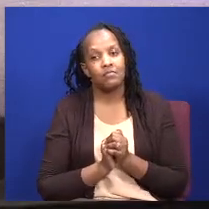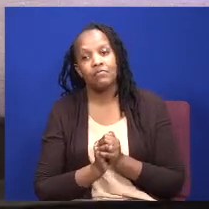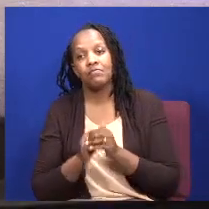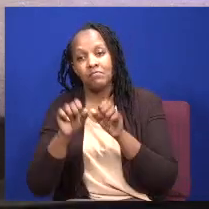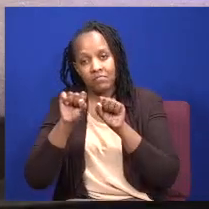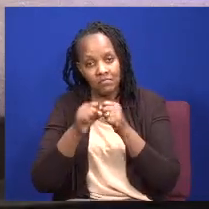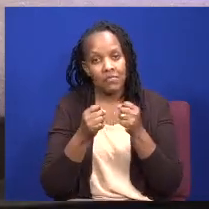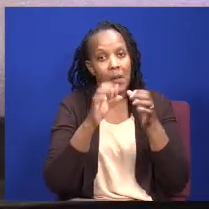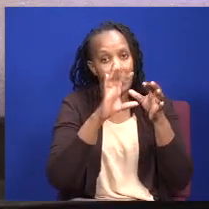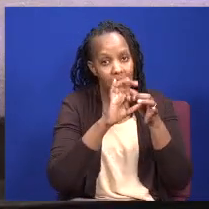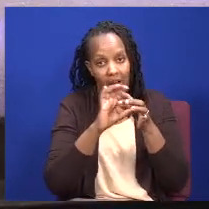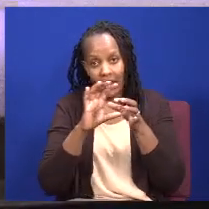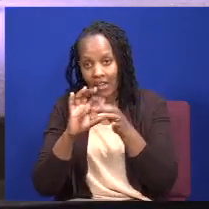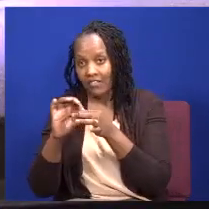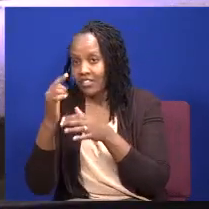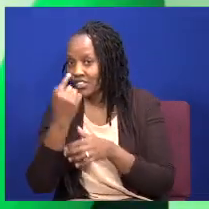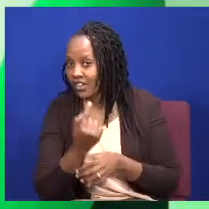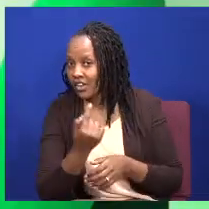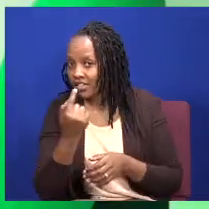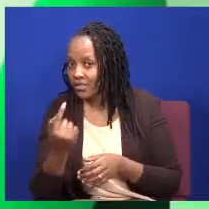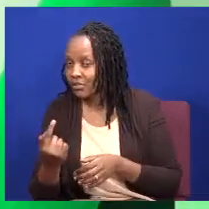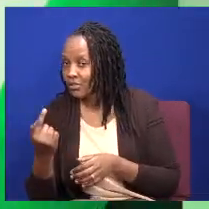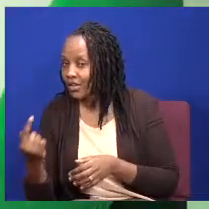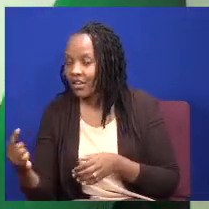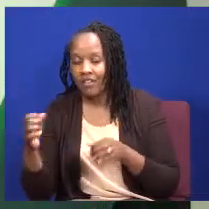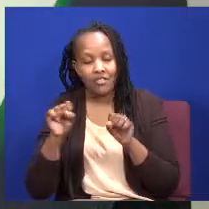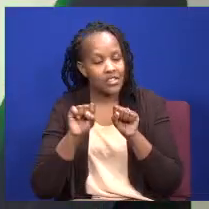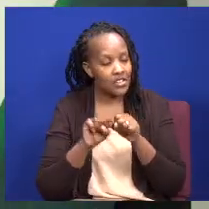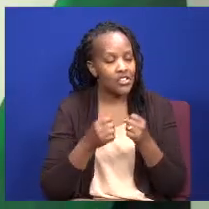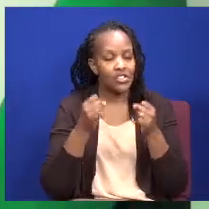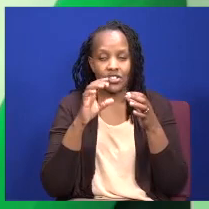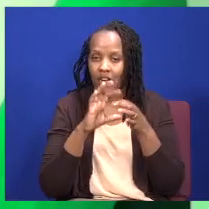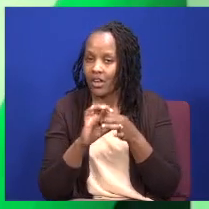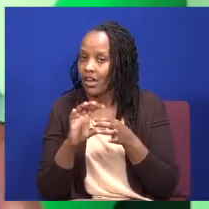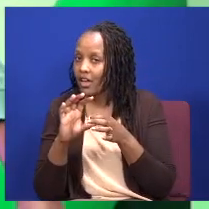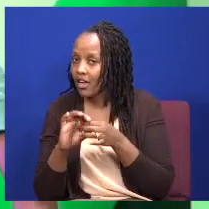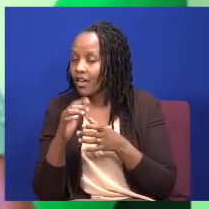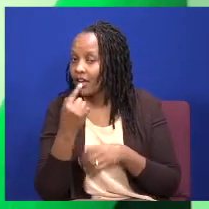chain, to break every chain, to break every chain, to break every